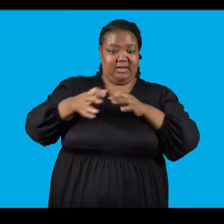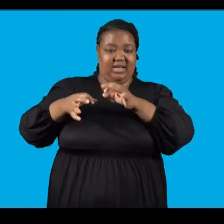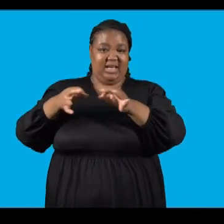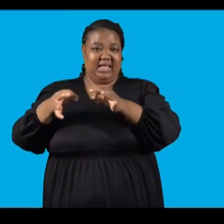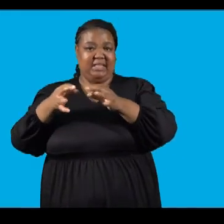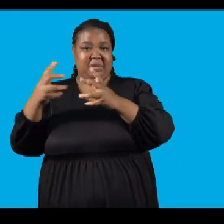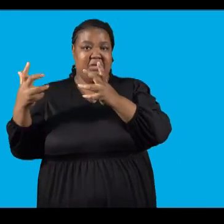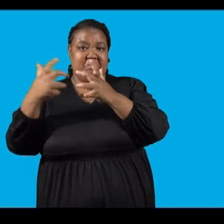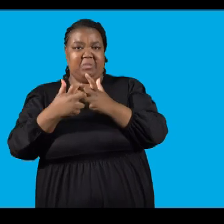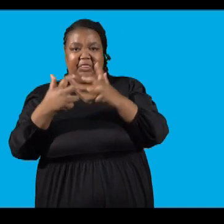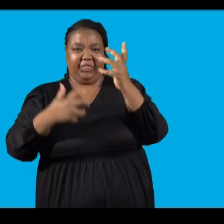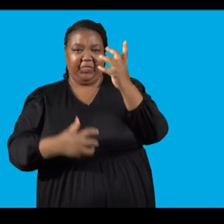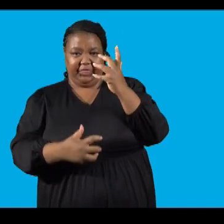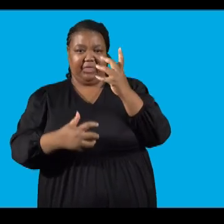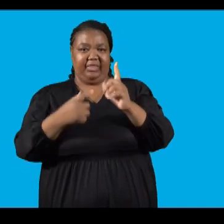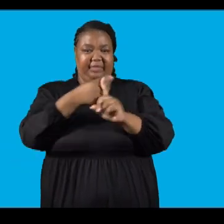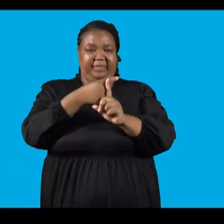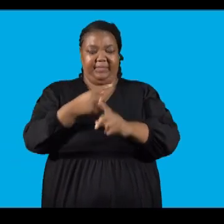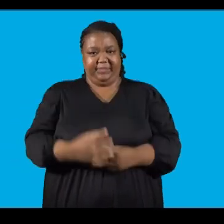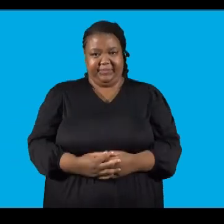description. So this